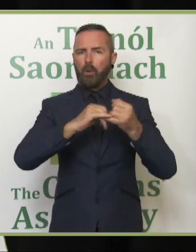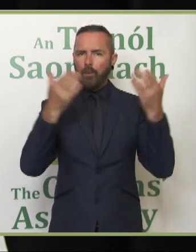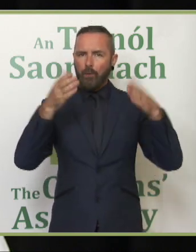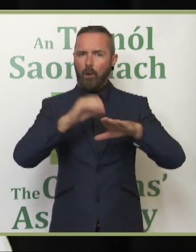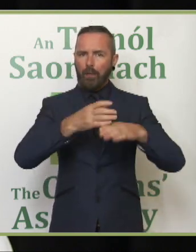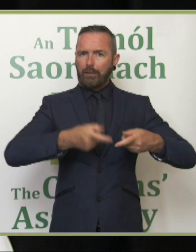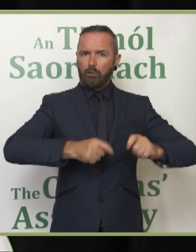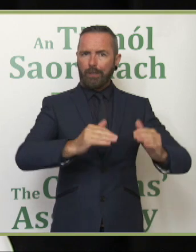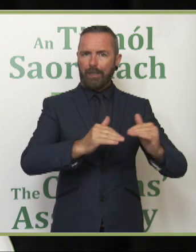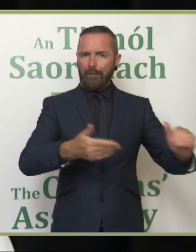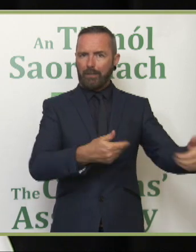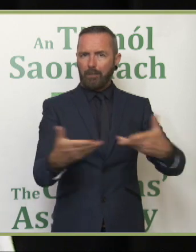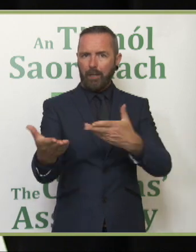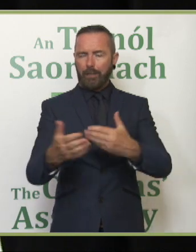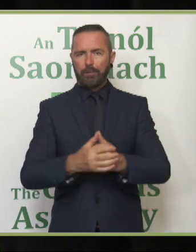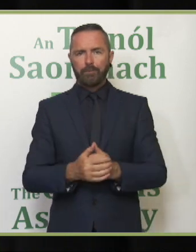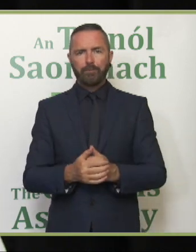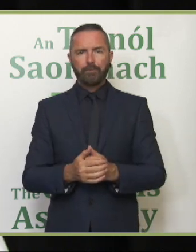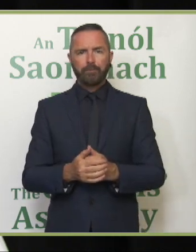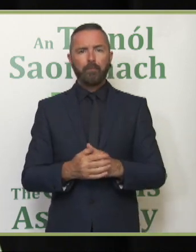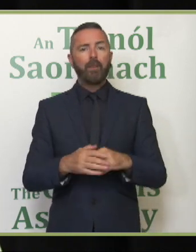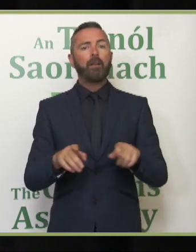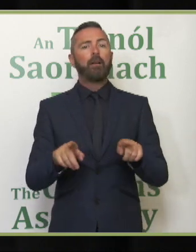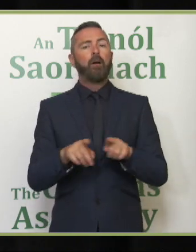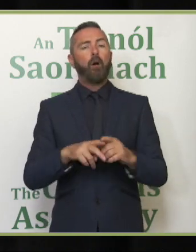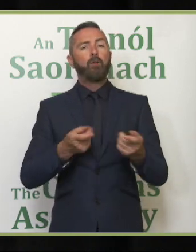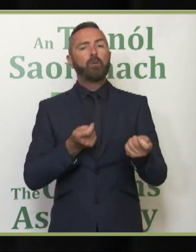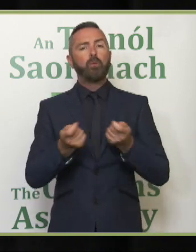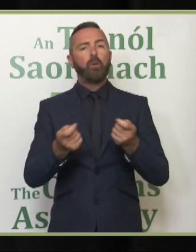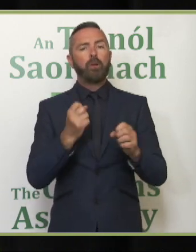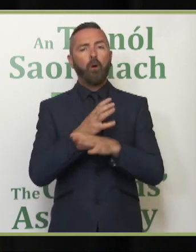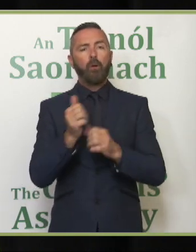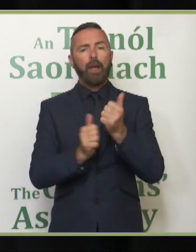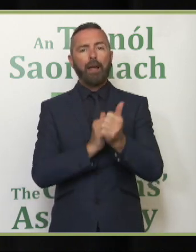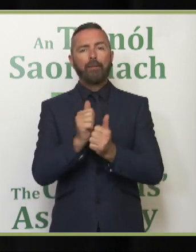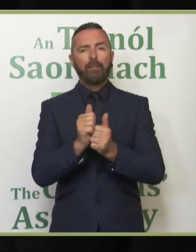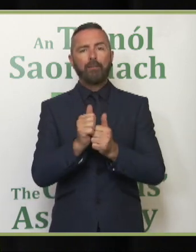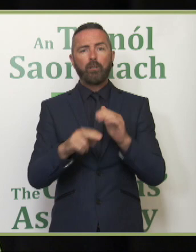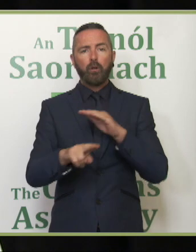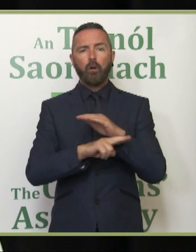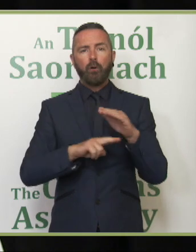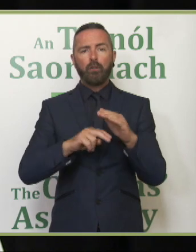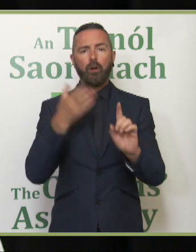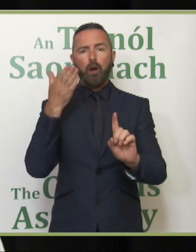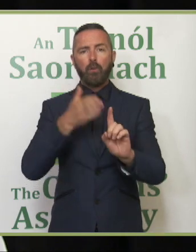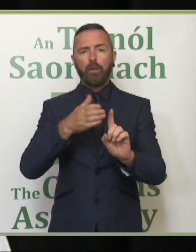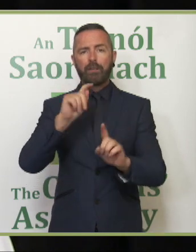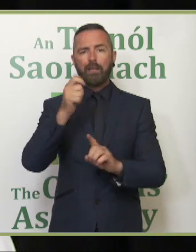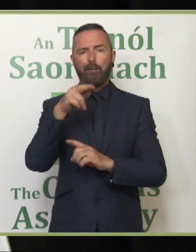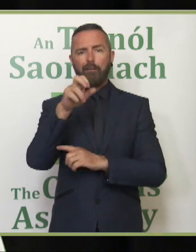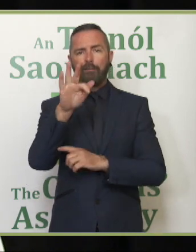street-level supply. We also coordinate all our activities under what is known as Operation Tara.